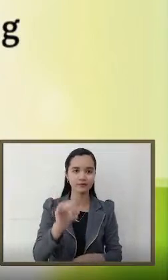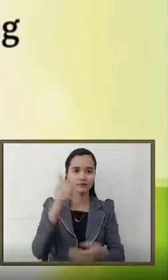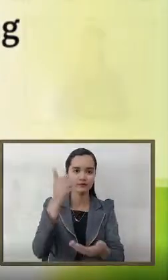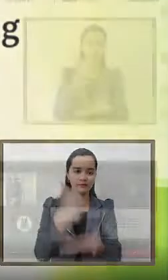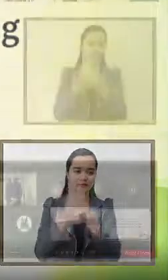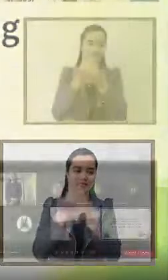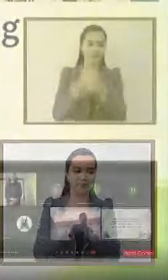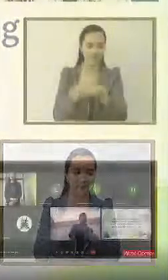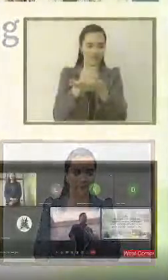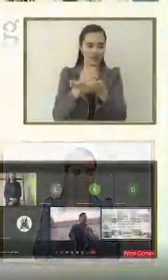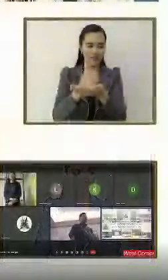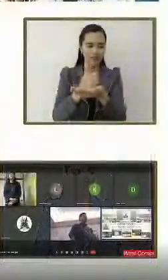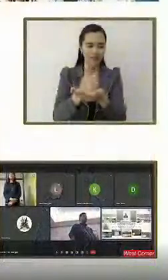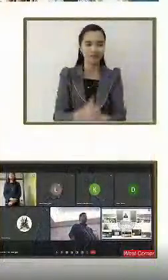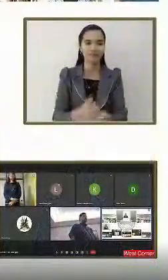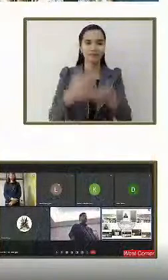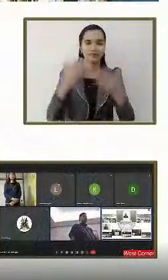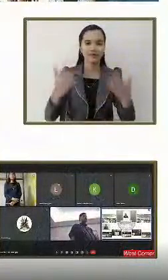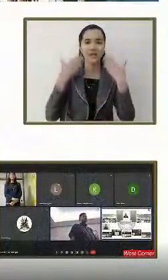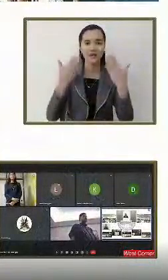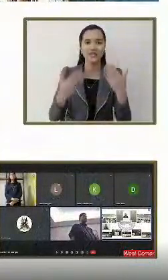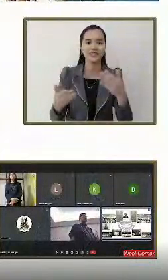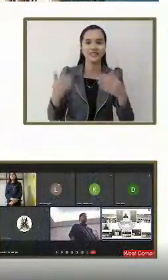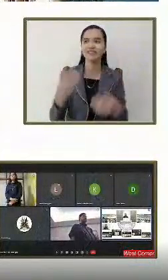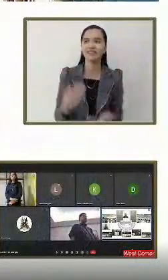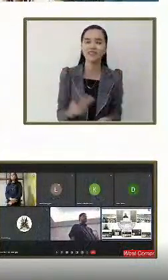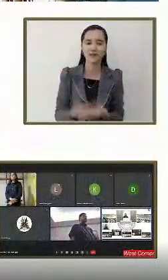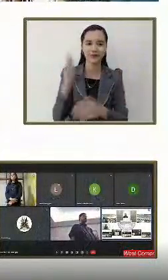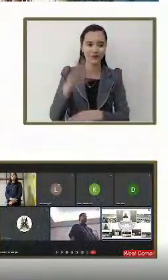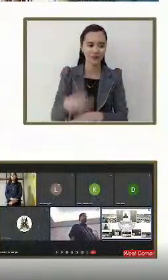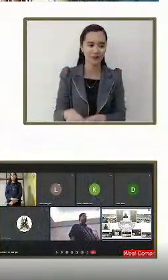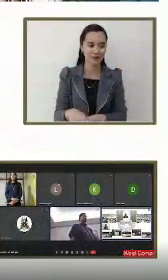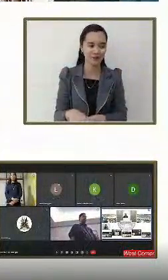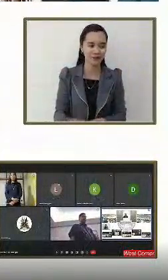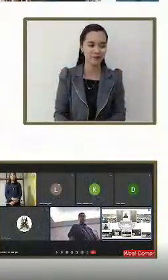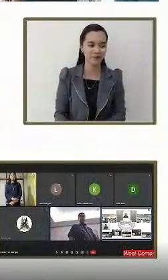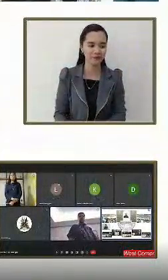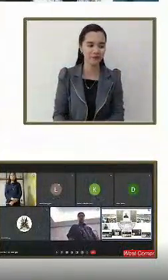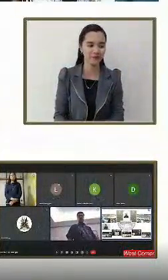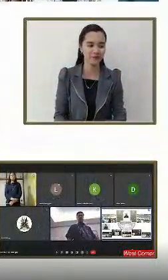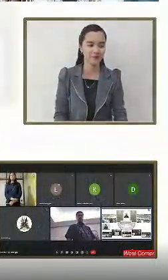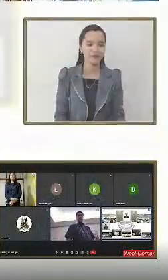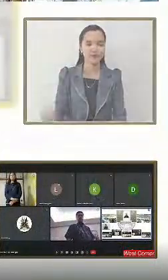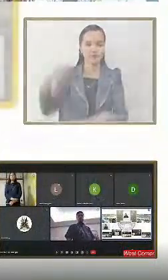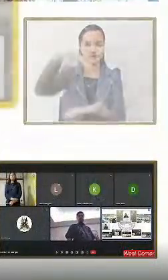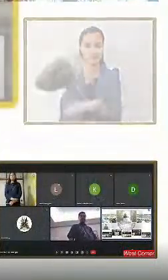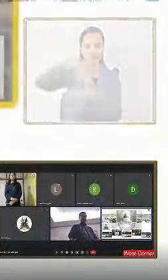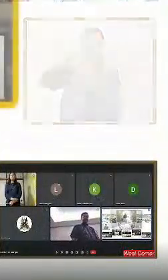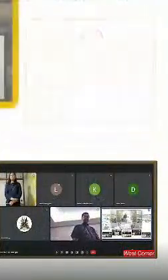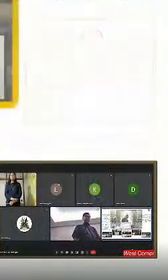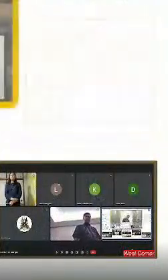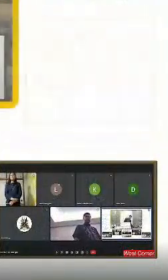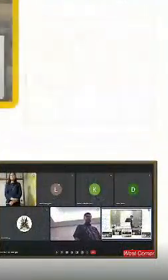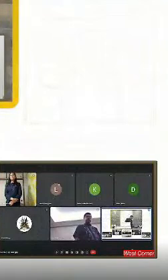forevermore. Amen. Are you happy this afternoon? Amen. All right, remain standing, please.